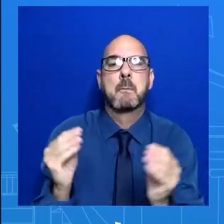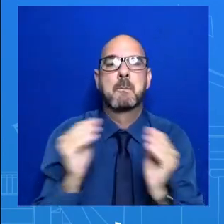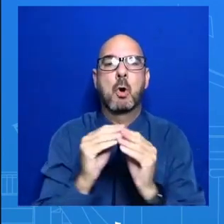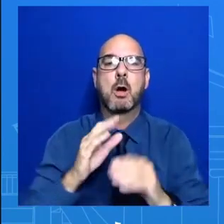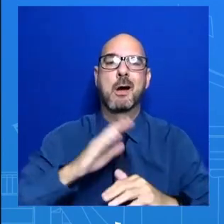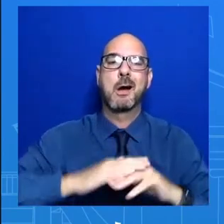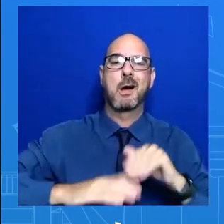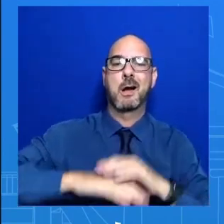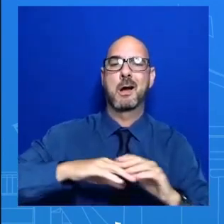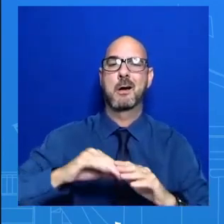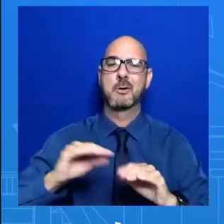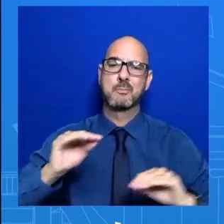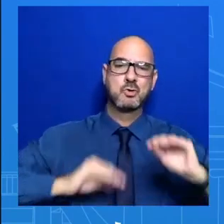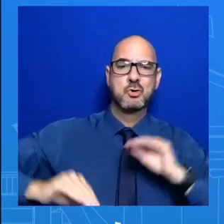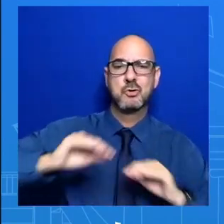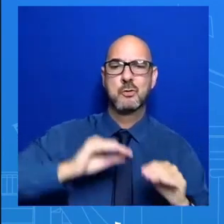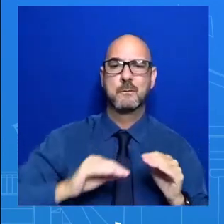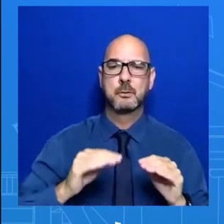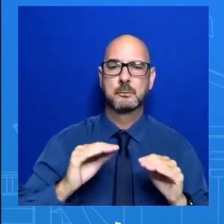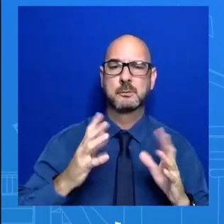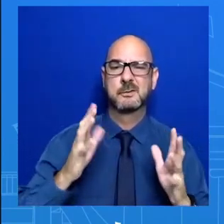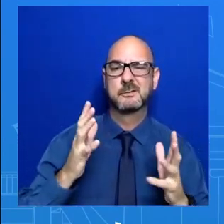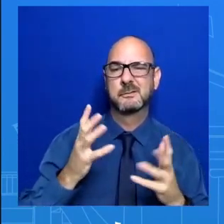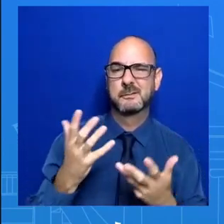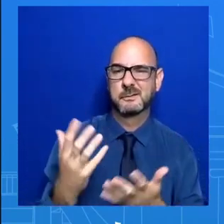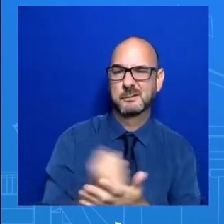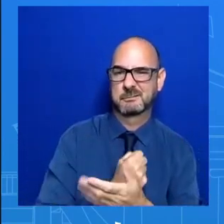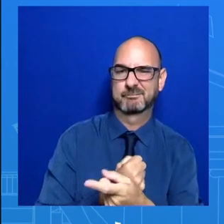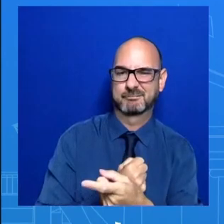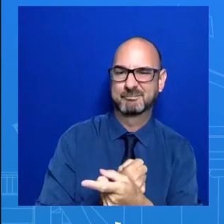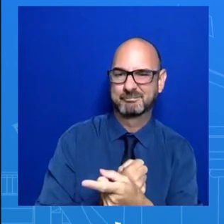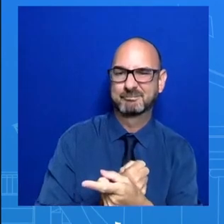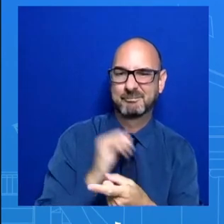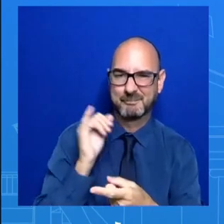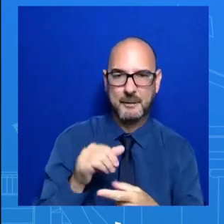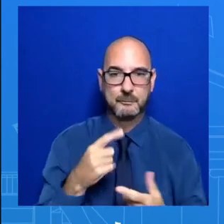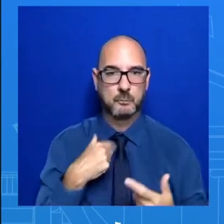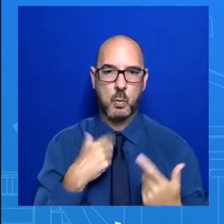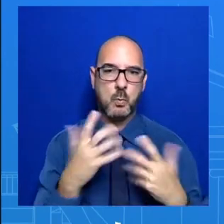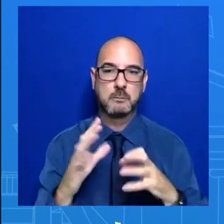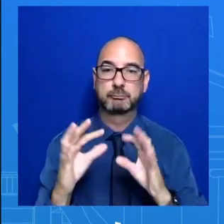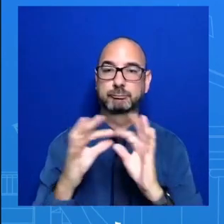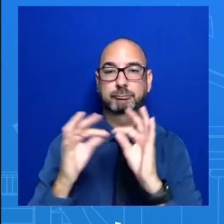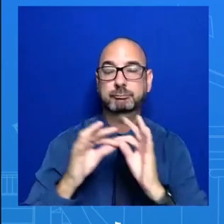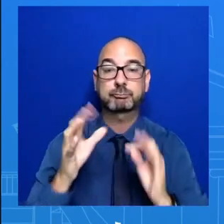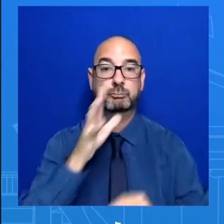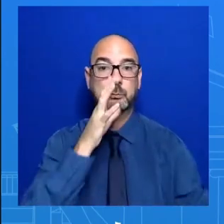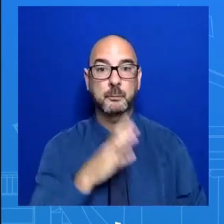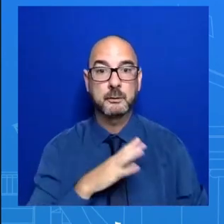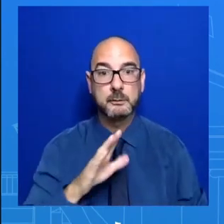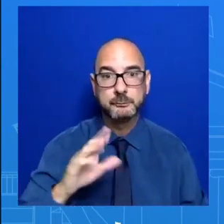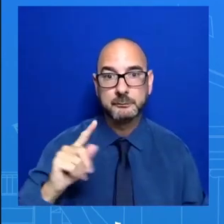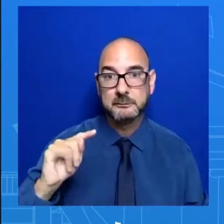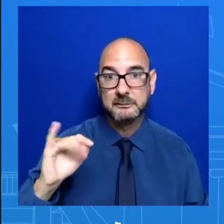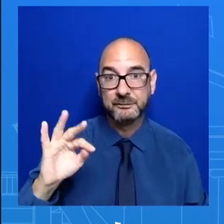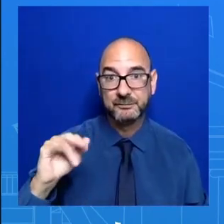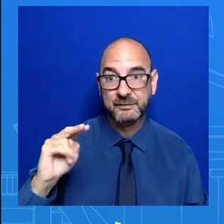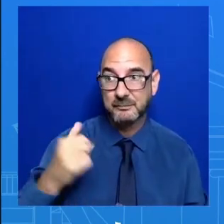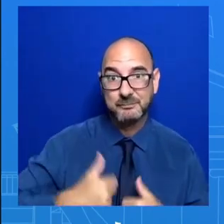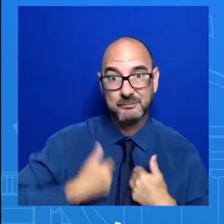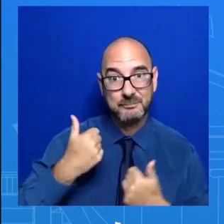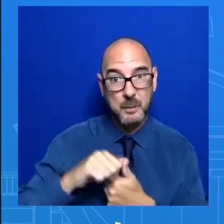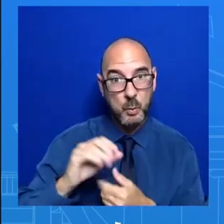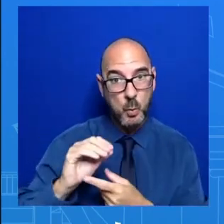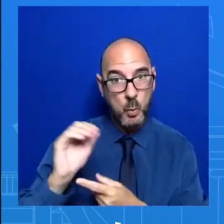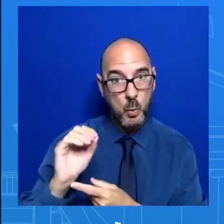Who deserve? You heard me talk about Tiffany, the young woman who one of the things that people should